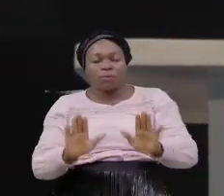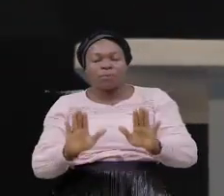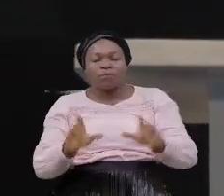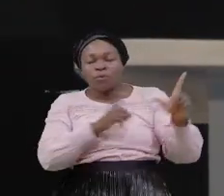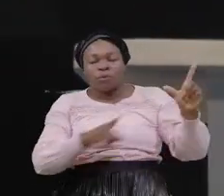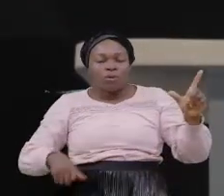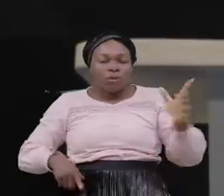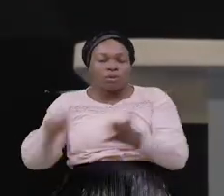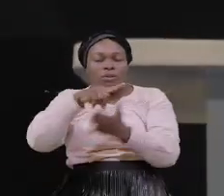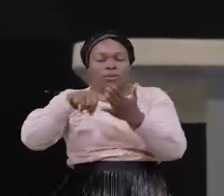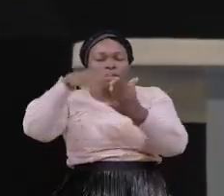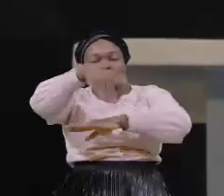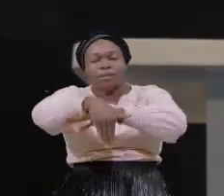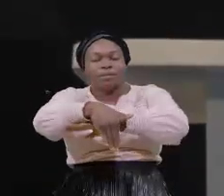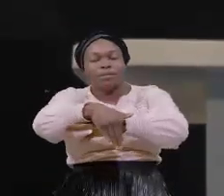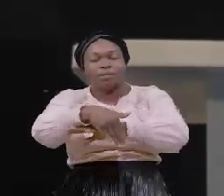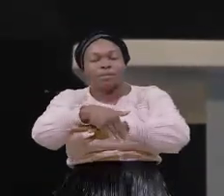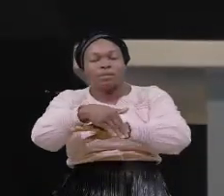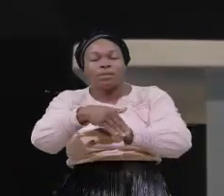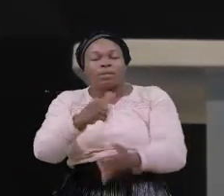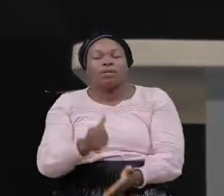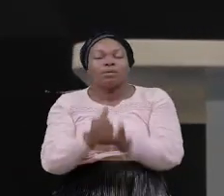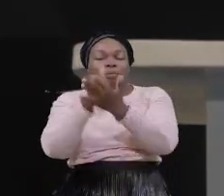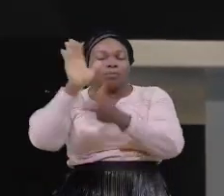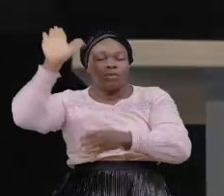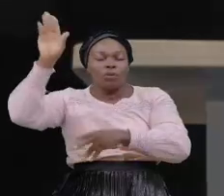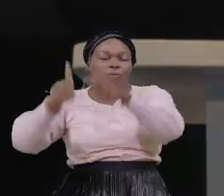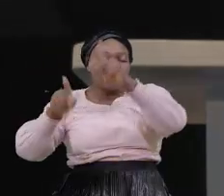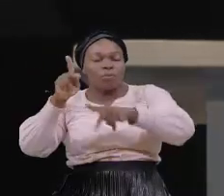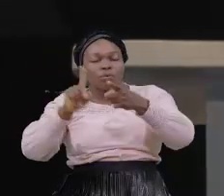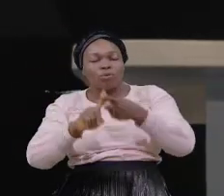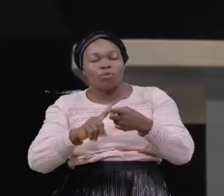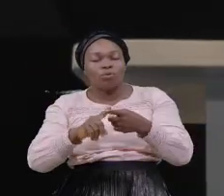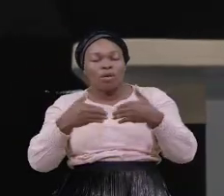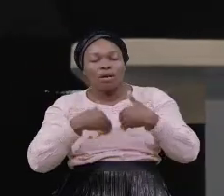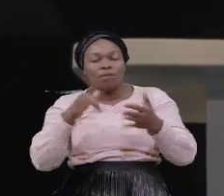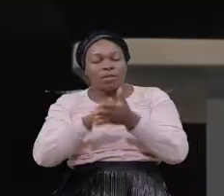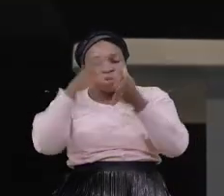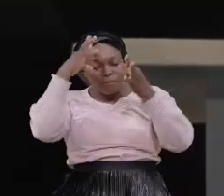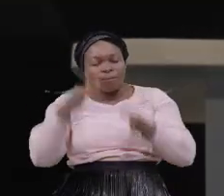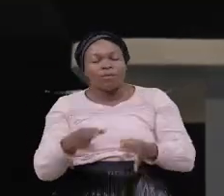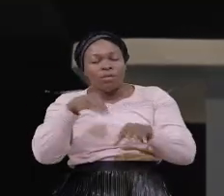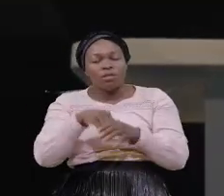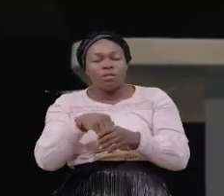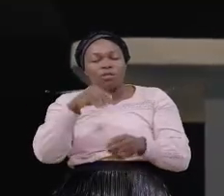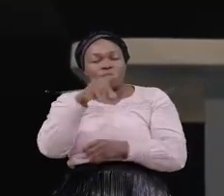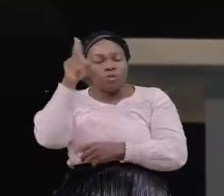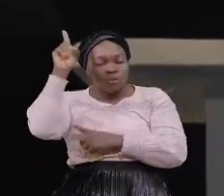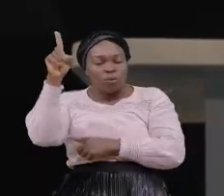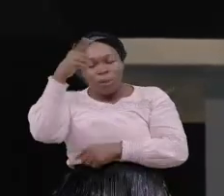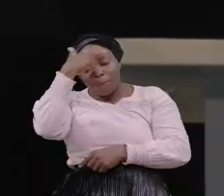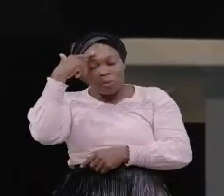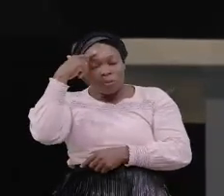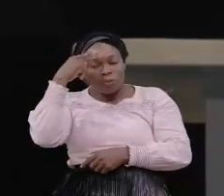tonight, help your people to have that faith in you, because you have said, as we believe, it will